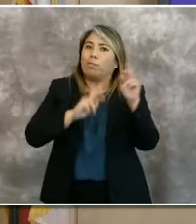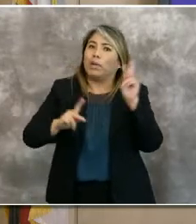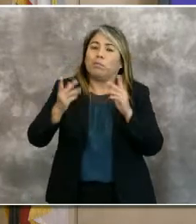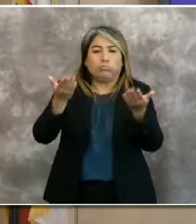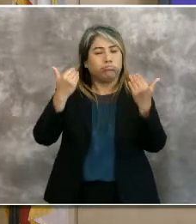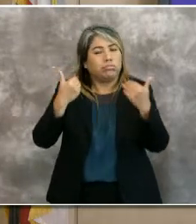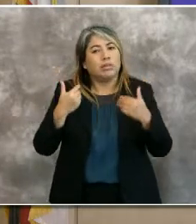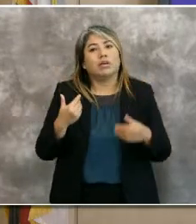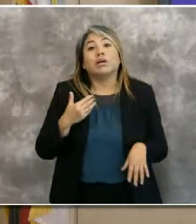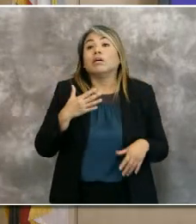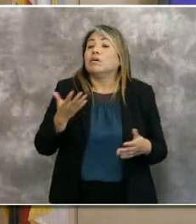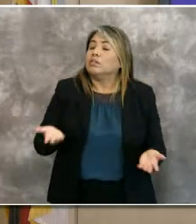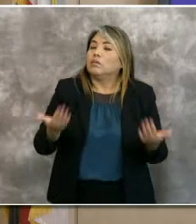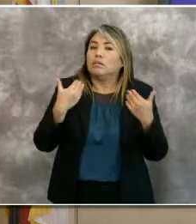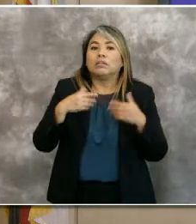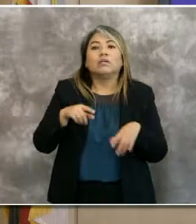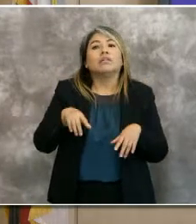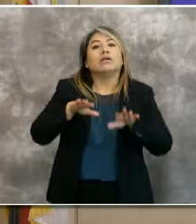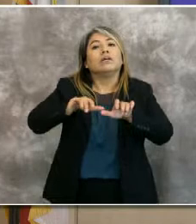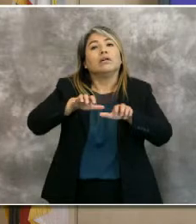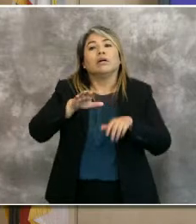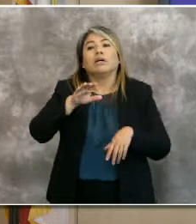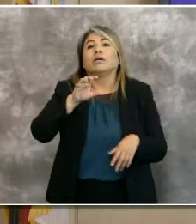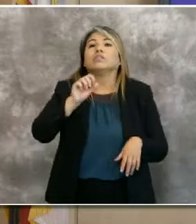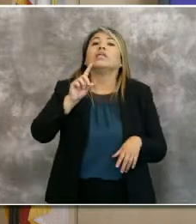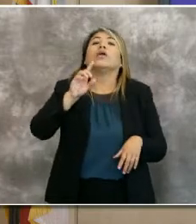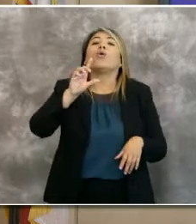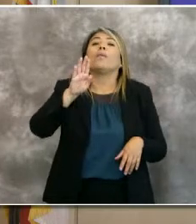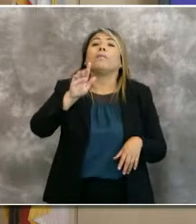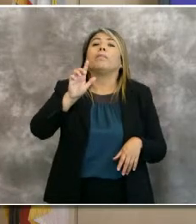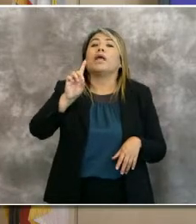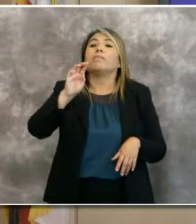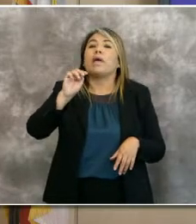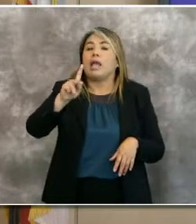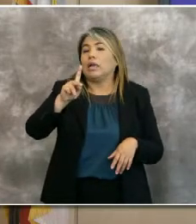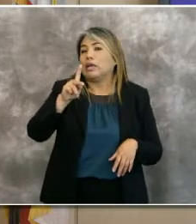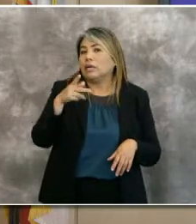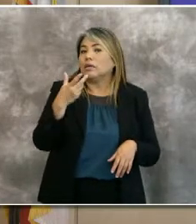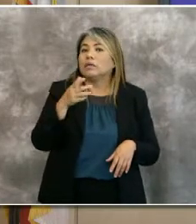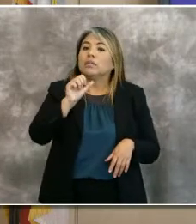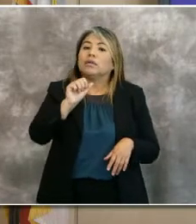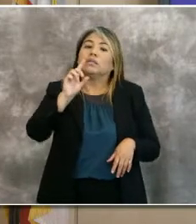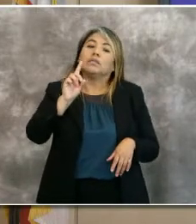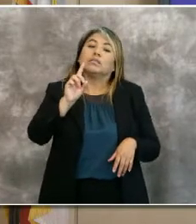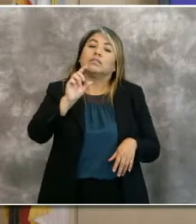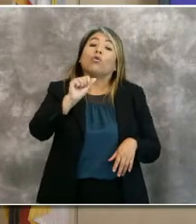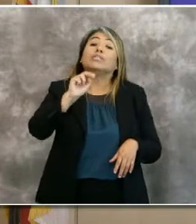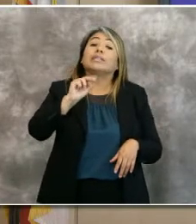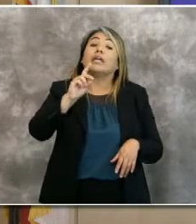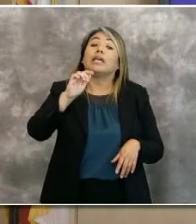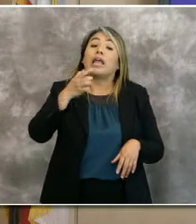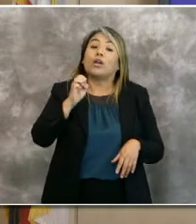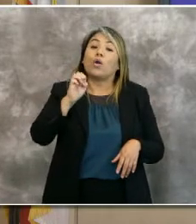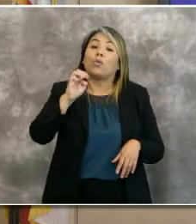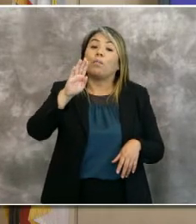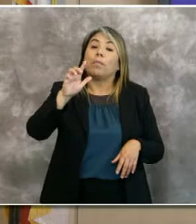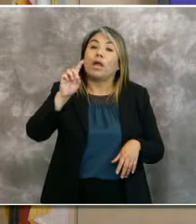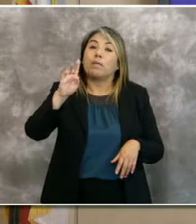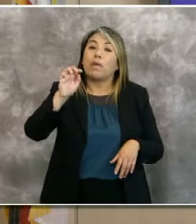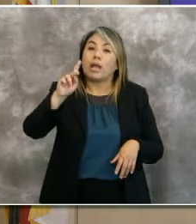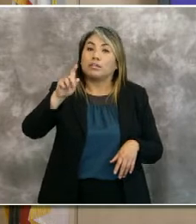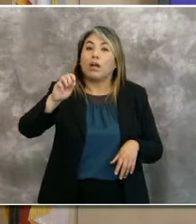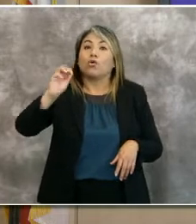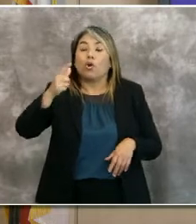So I urge you to visit the San Diego Blood Bank at their website, which is sandiegobloodbank.org, to learn